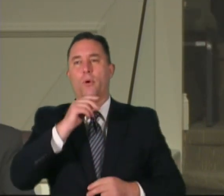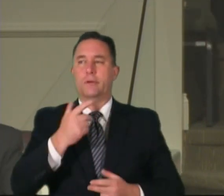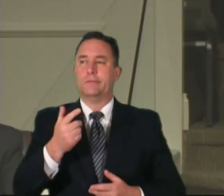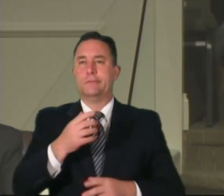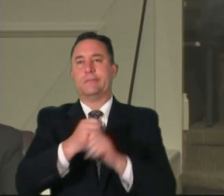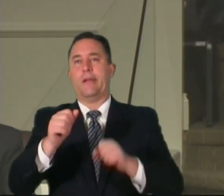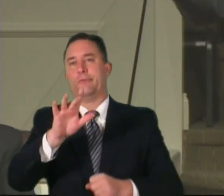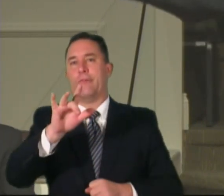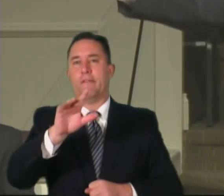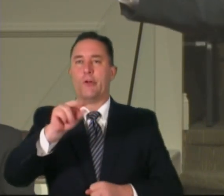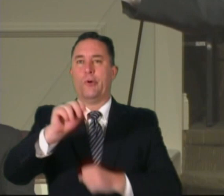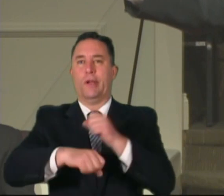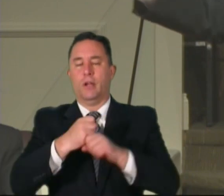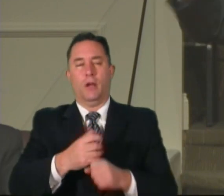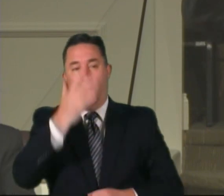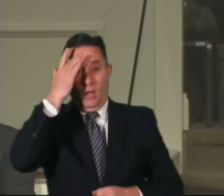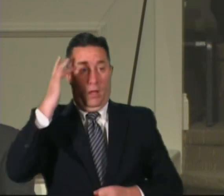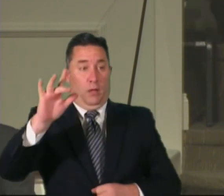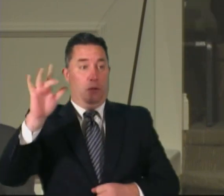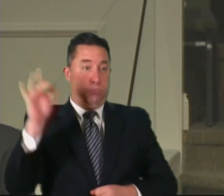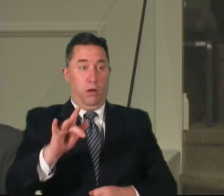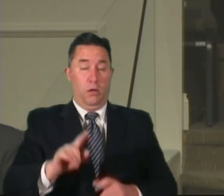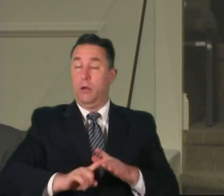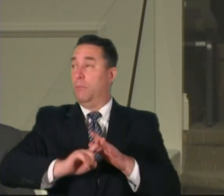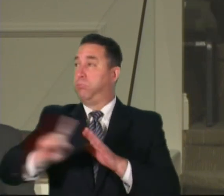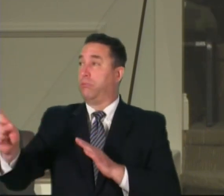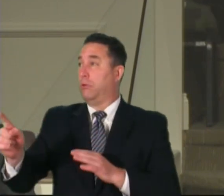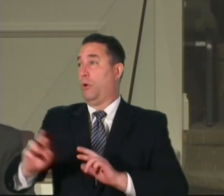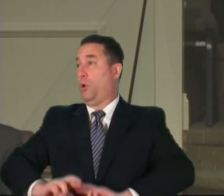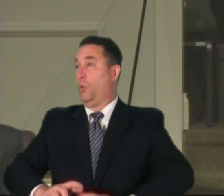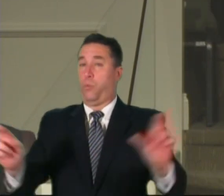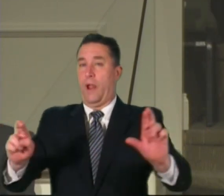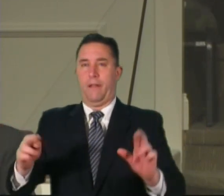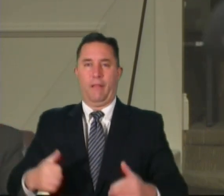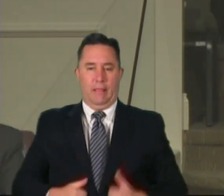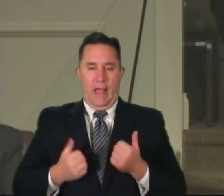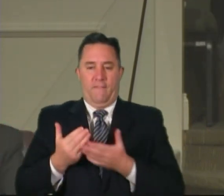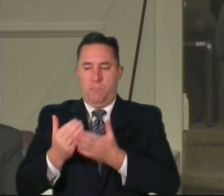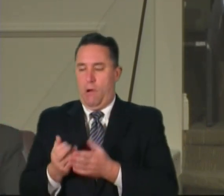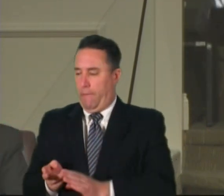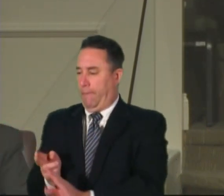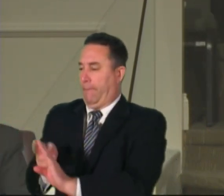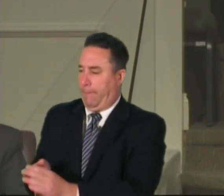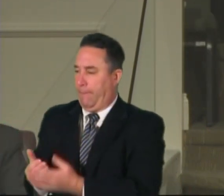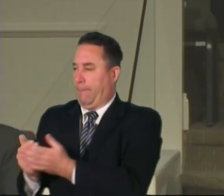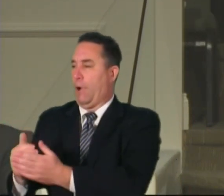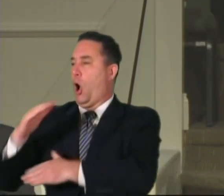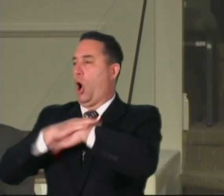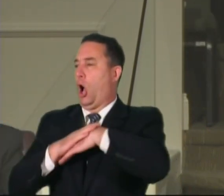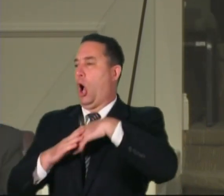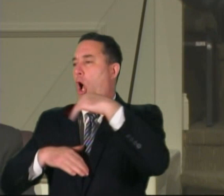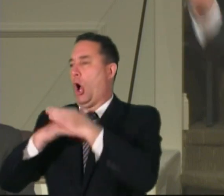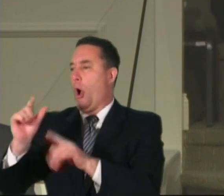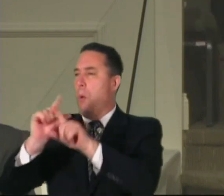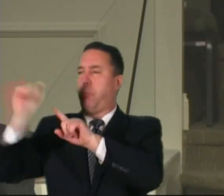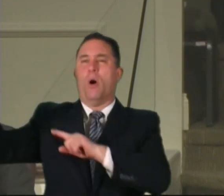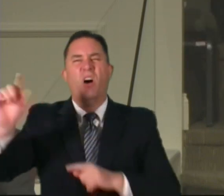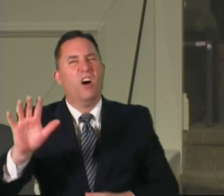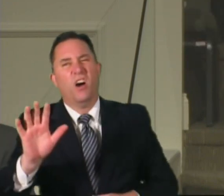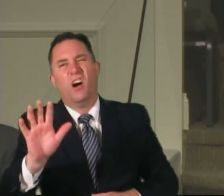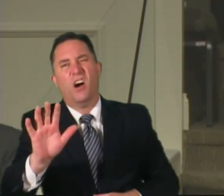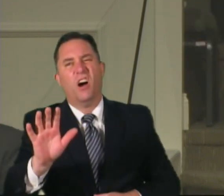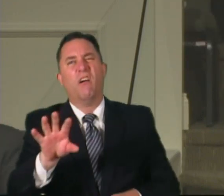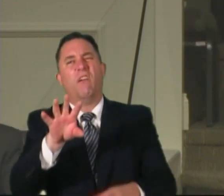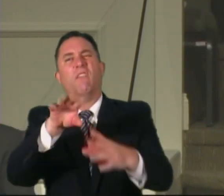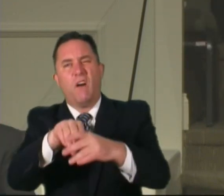years, they're ready to get away. They're ready to take the escape and take the little lifeboat into some comfortable place. Don't do that.